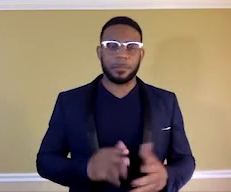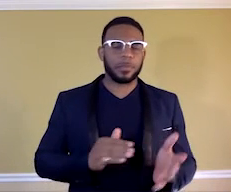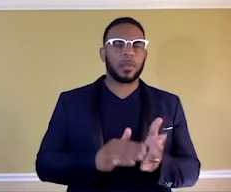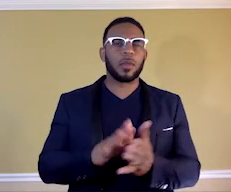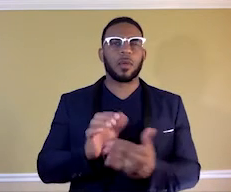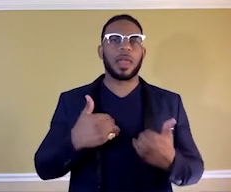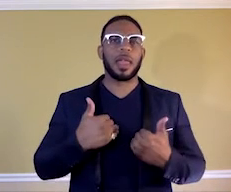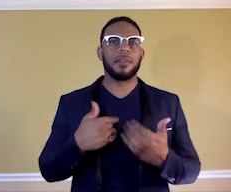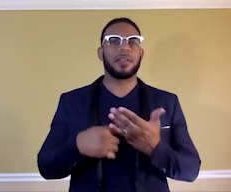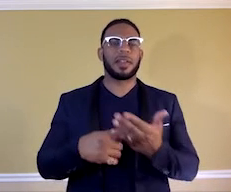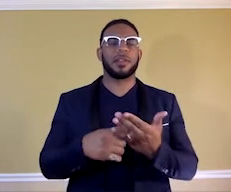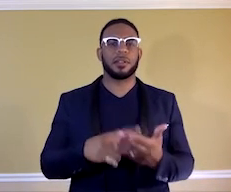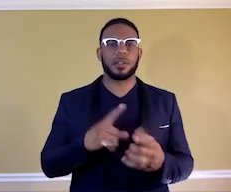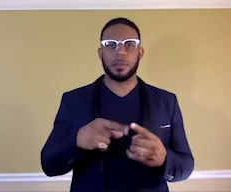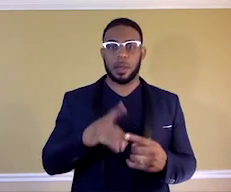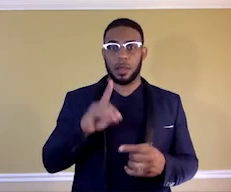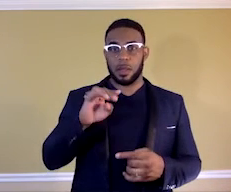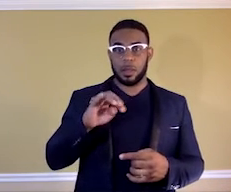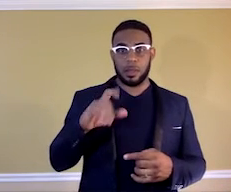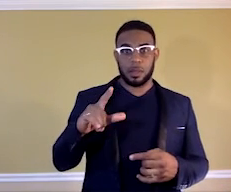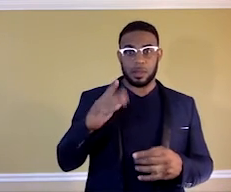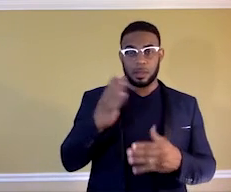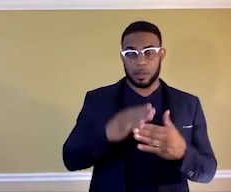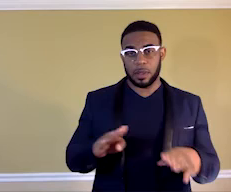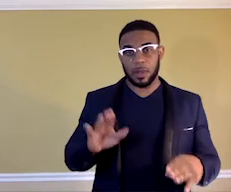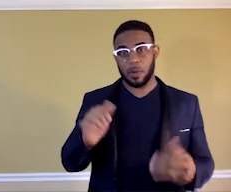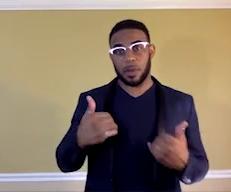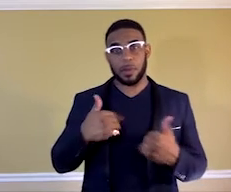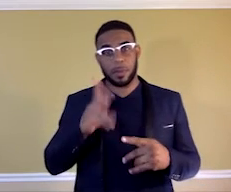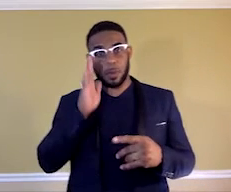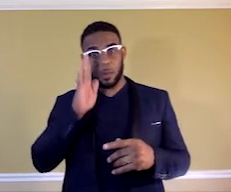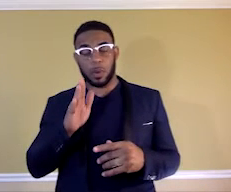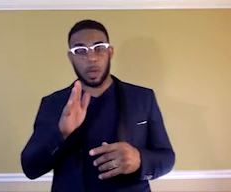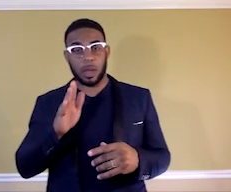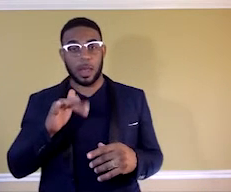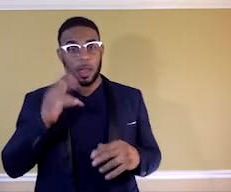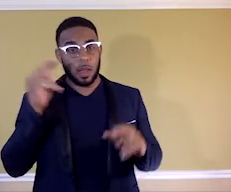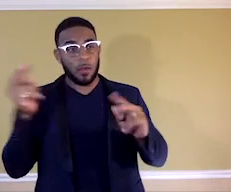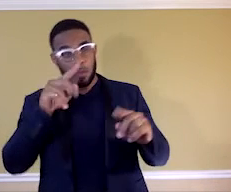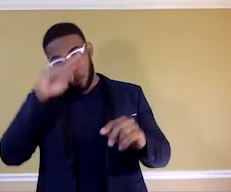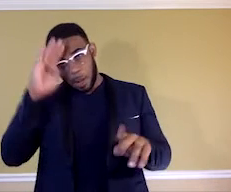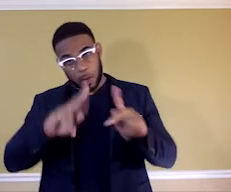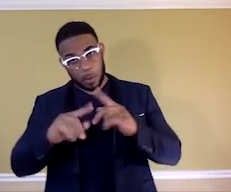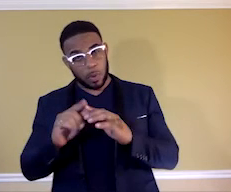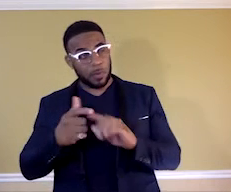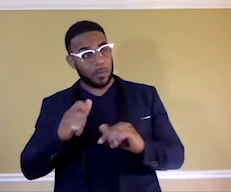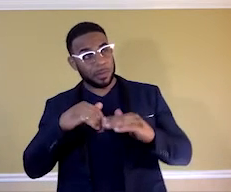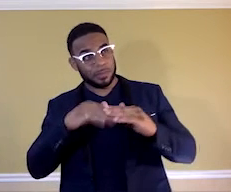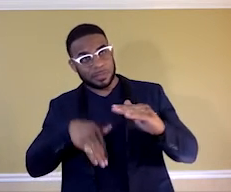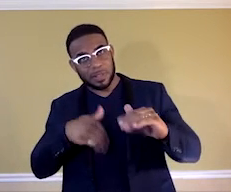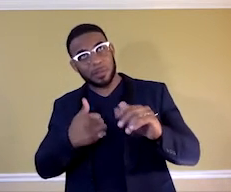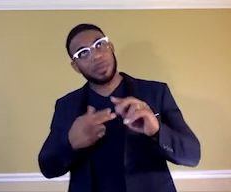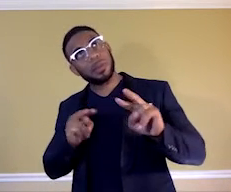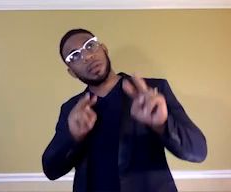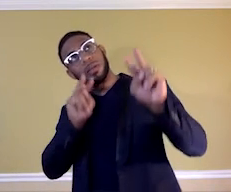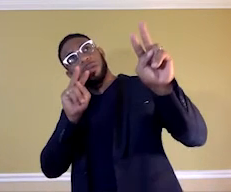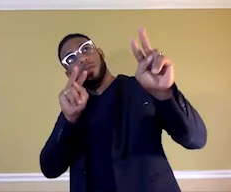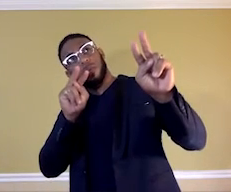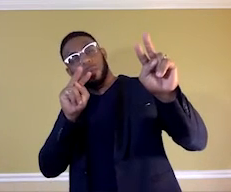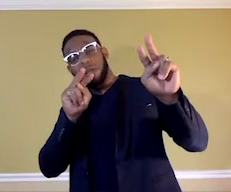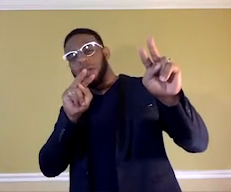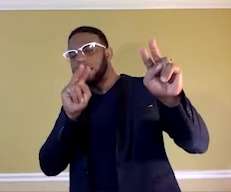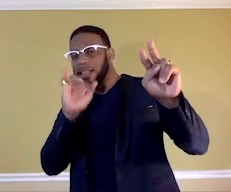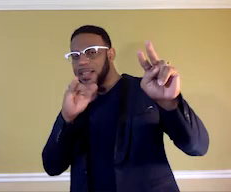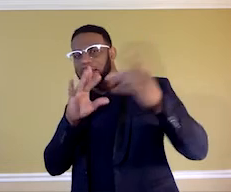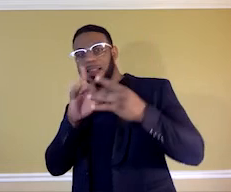when we have these conversations about the digital divide, people will view the Black community from a deficit perspective, and that is to